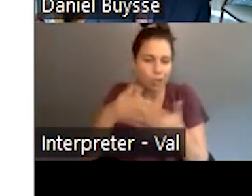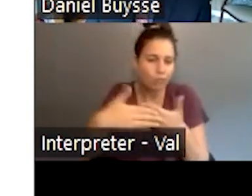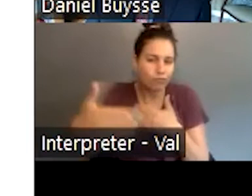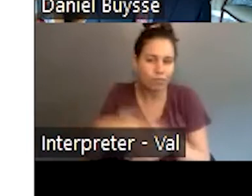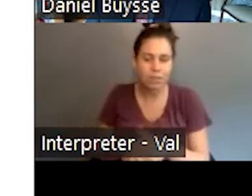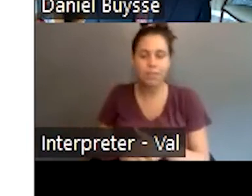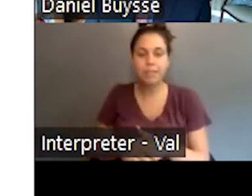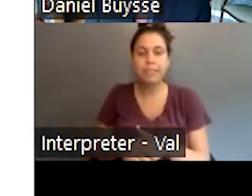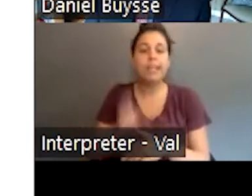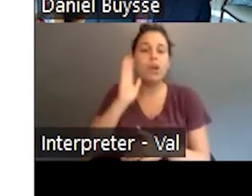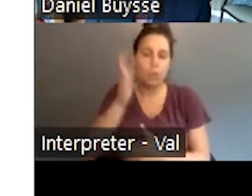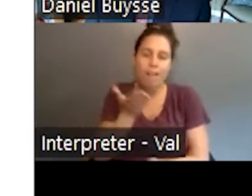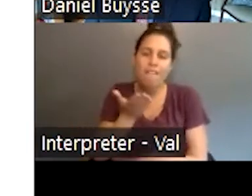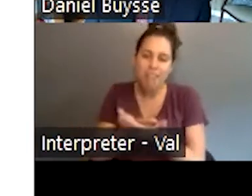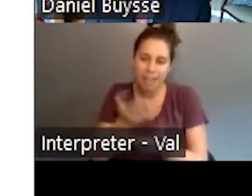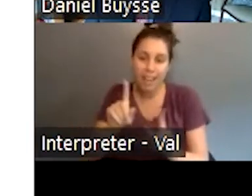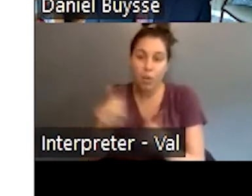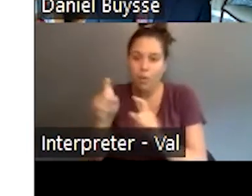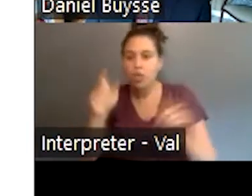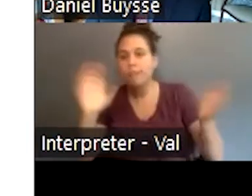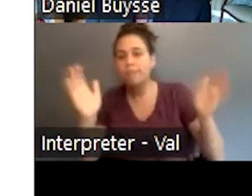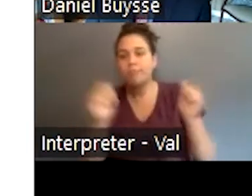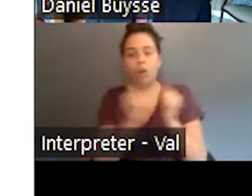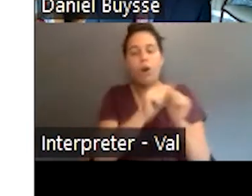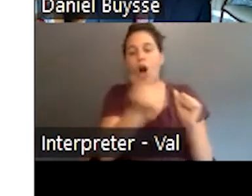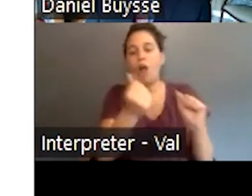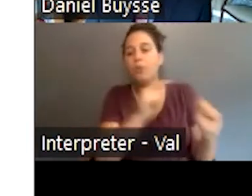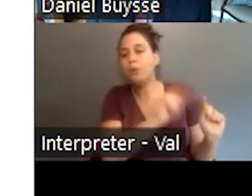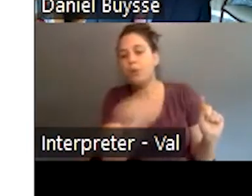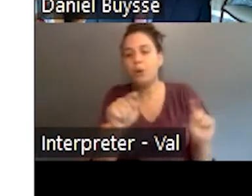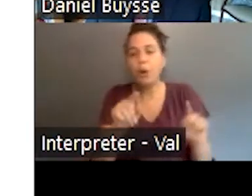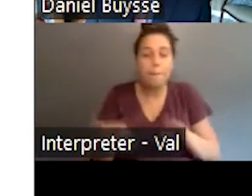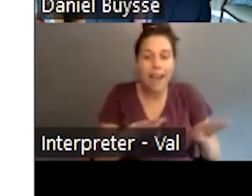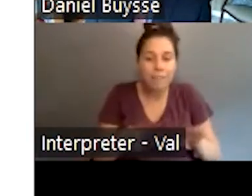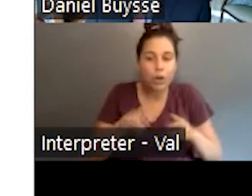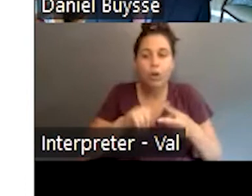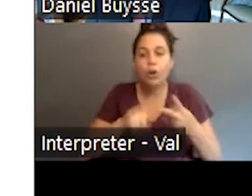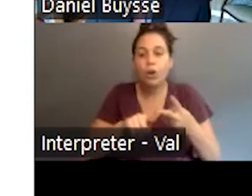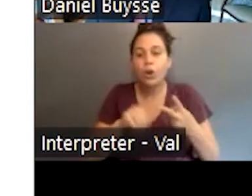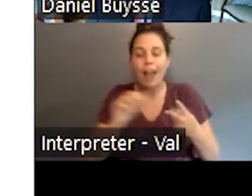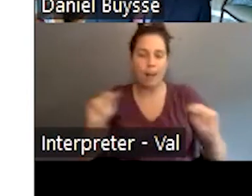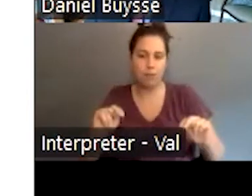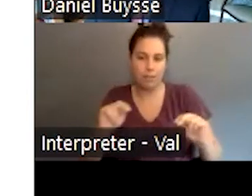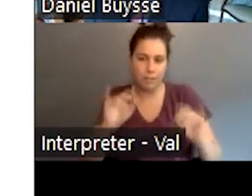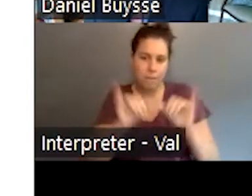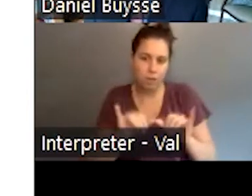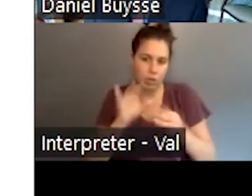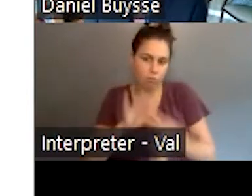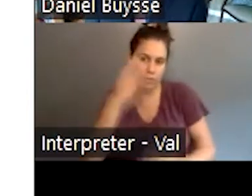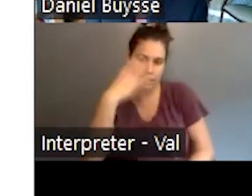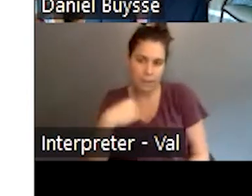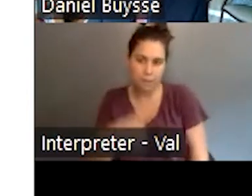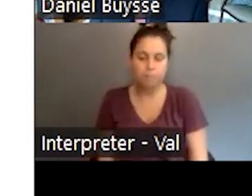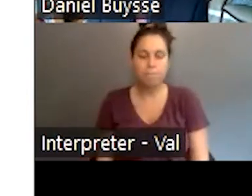validate the questionnaire against some other behavioral and objective measures of sleep. So this